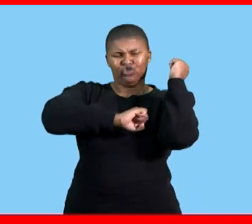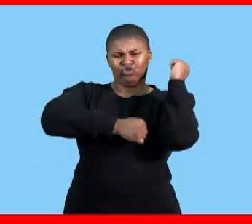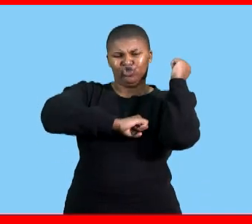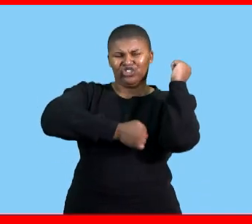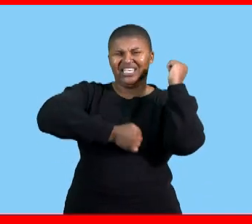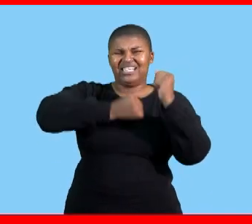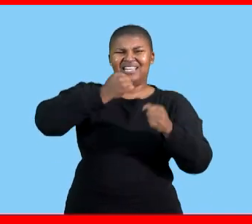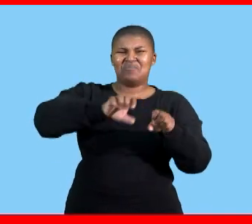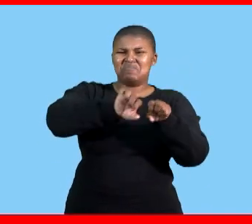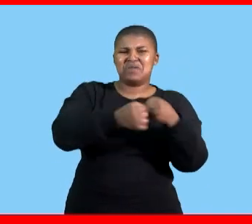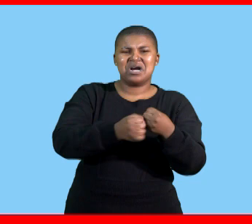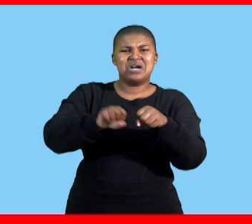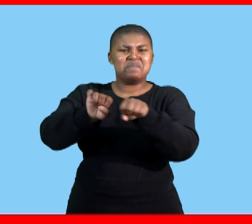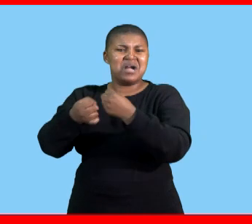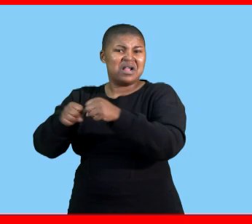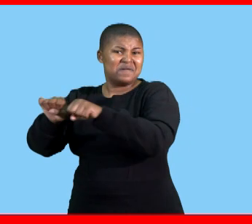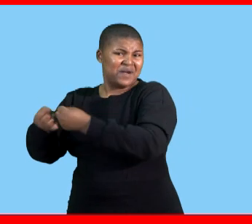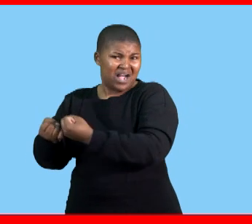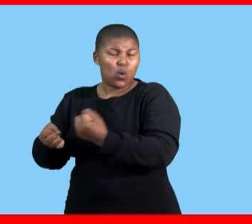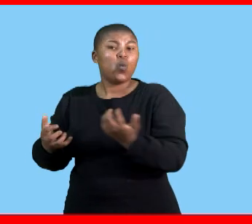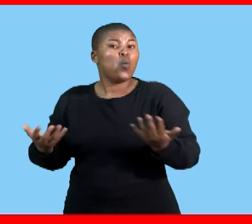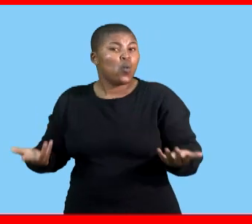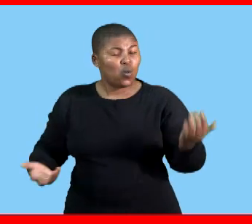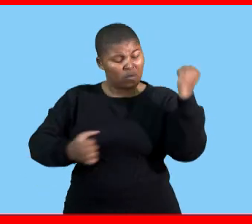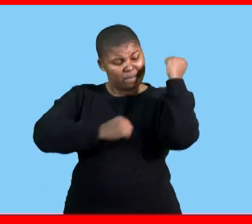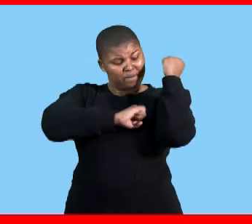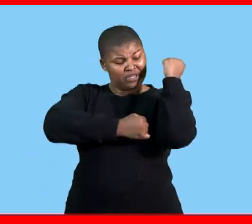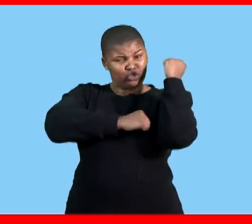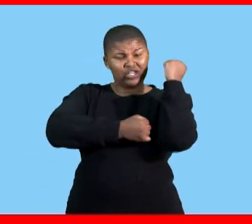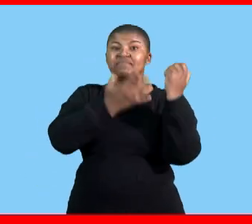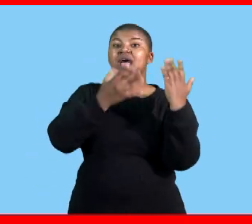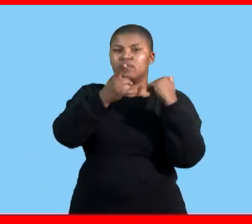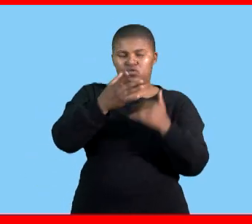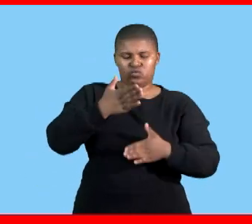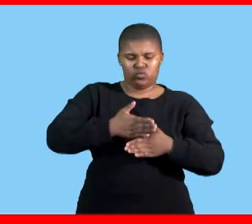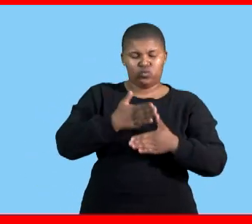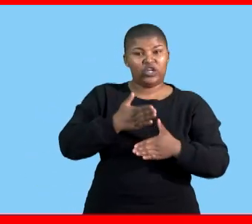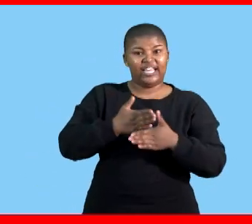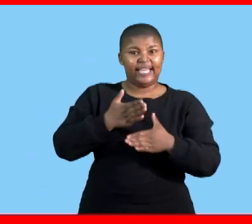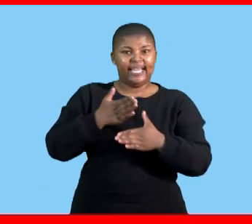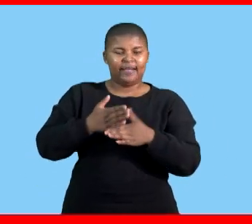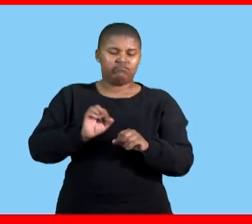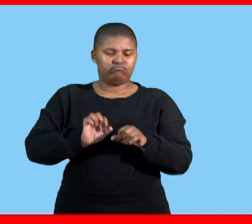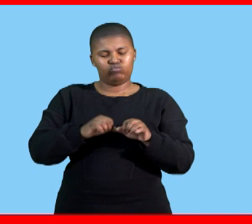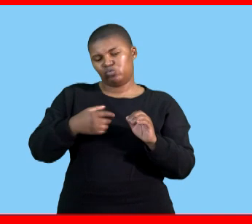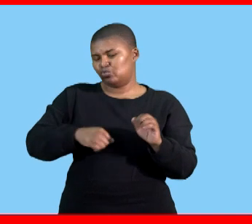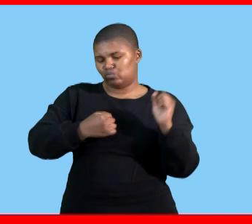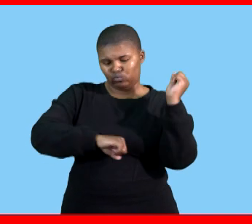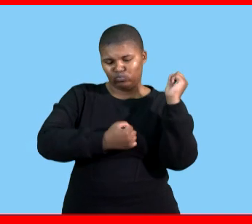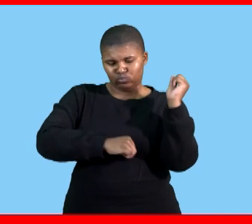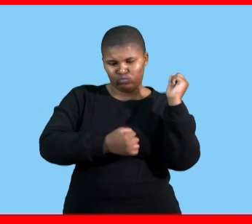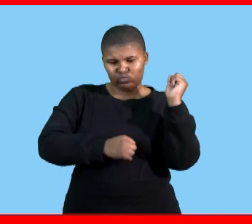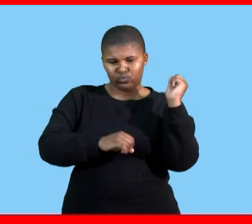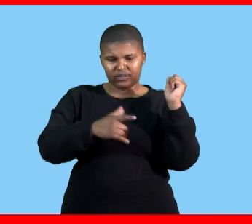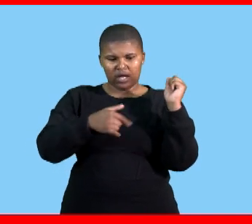in machinery. So this is when it happens that you are probably working in a working environment and then suddenly